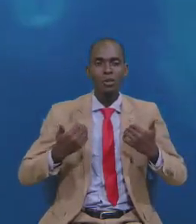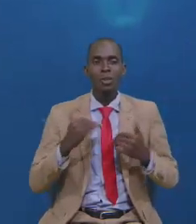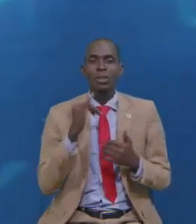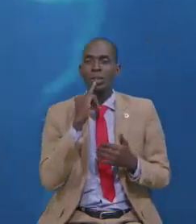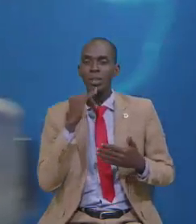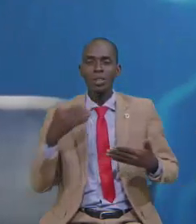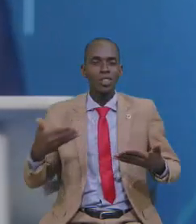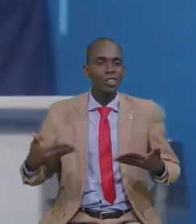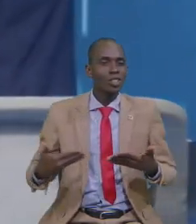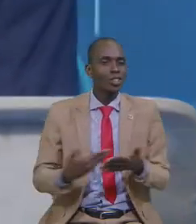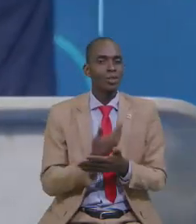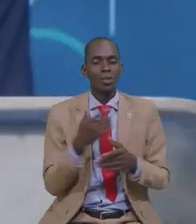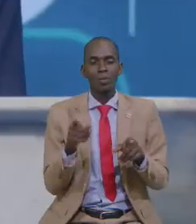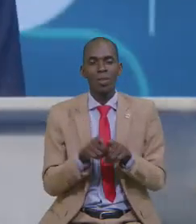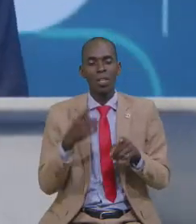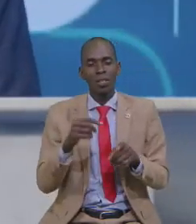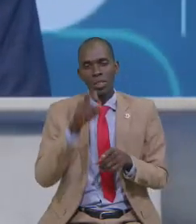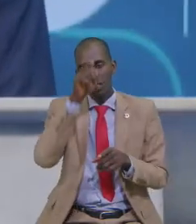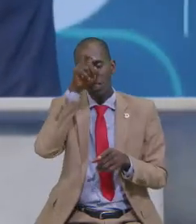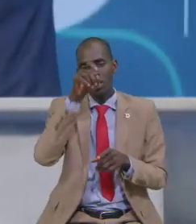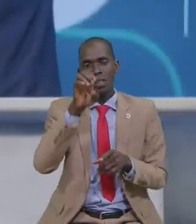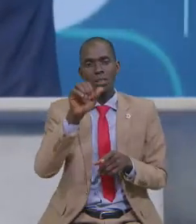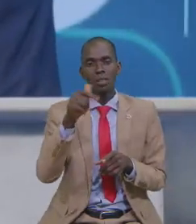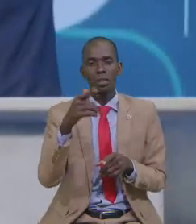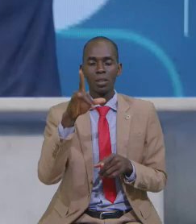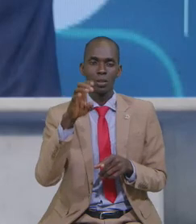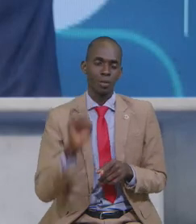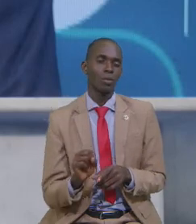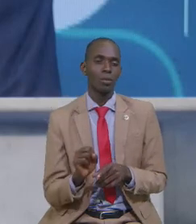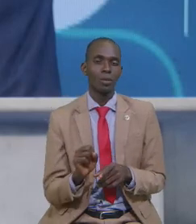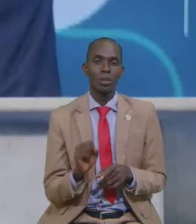like the eagles. Renewal has come.